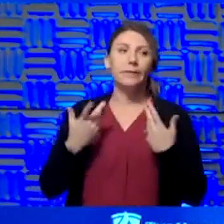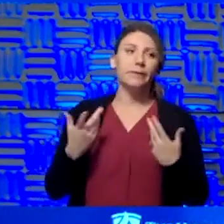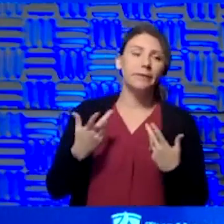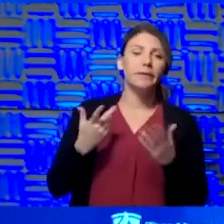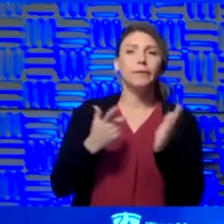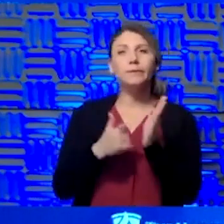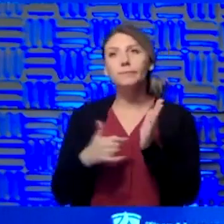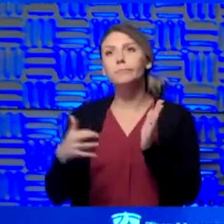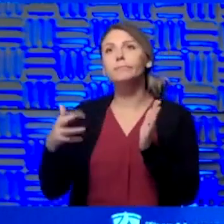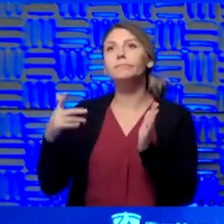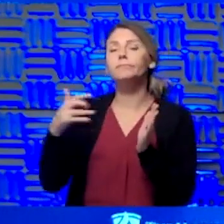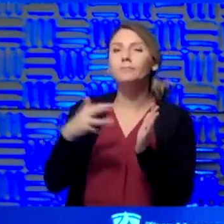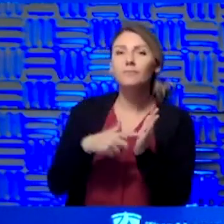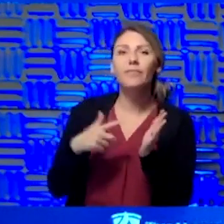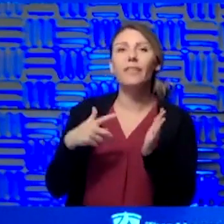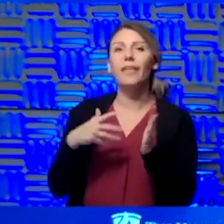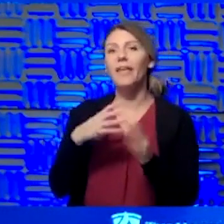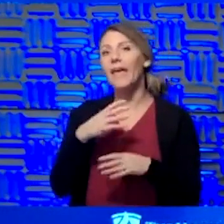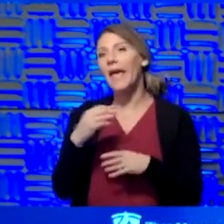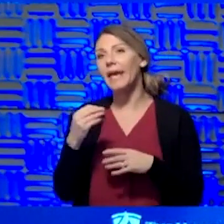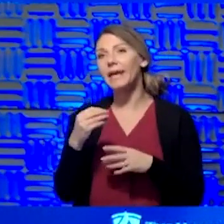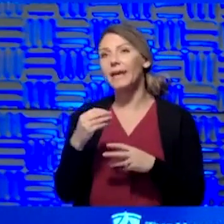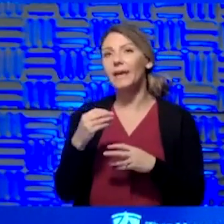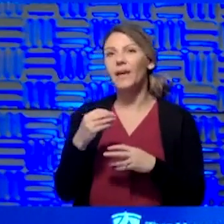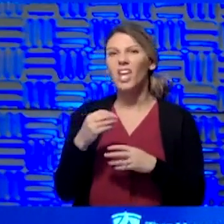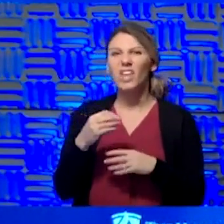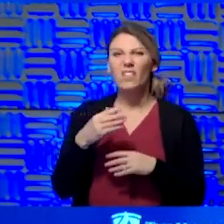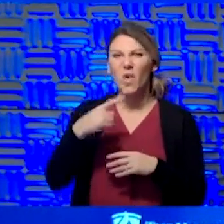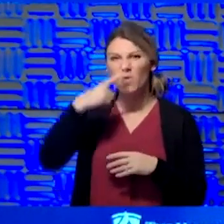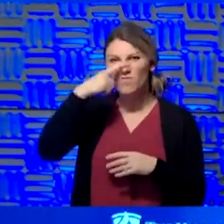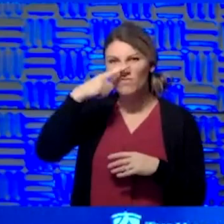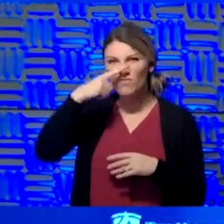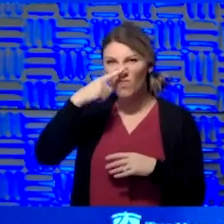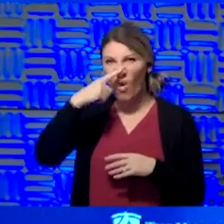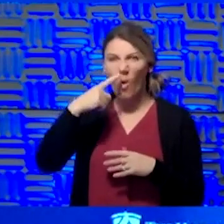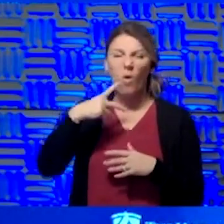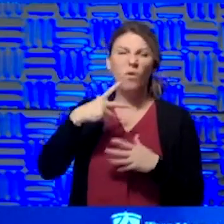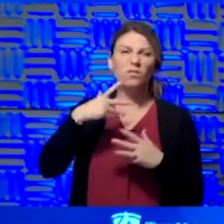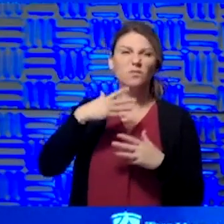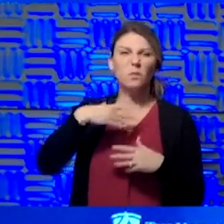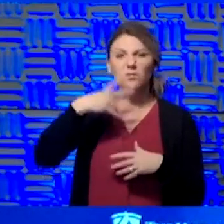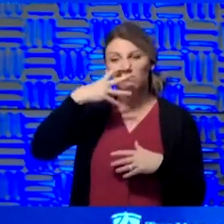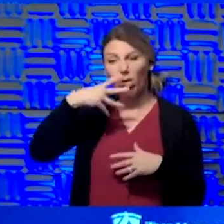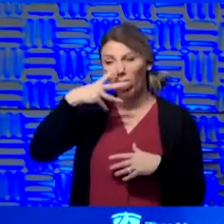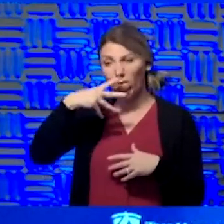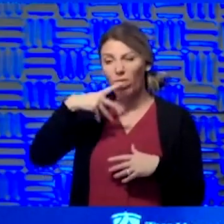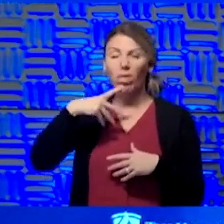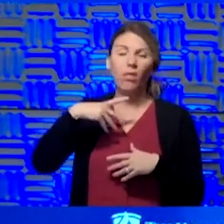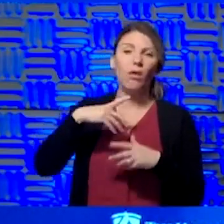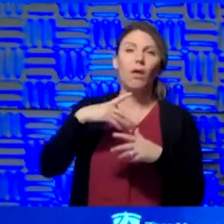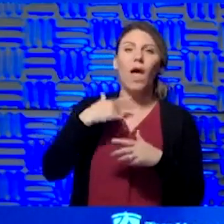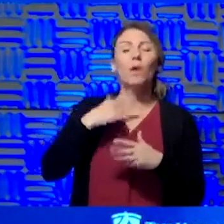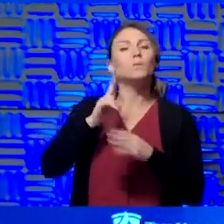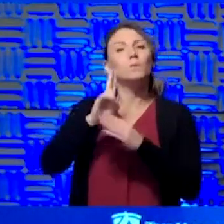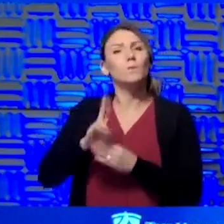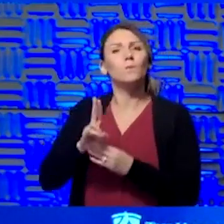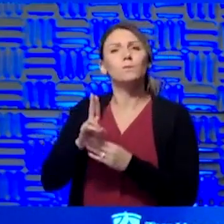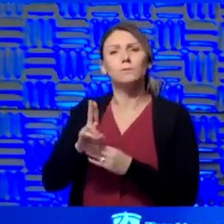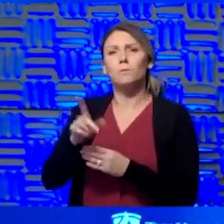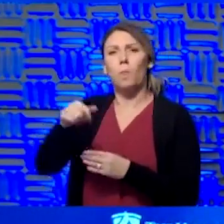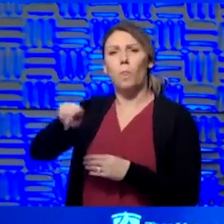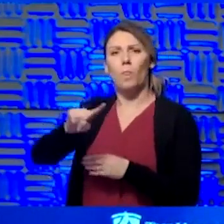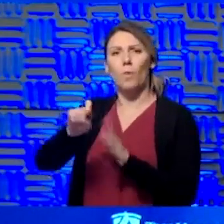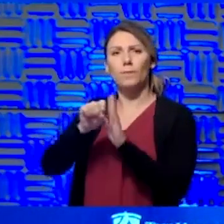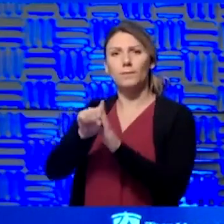to time and the stopped up nose or whatever it might be. Like, I was used to those flu symptoms and I know what those